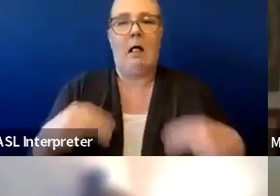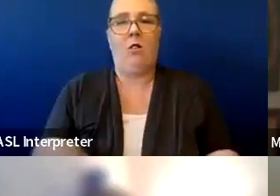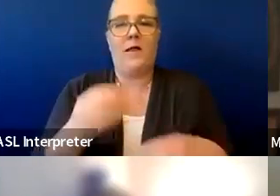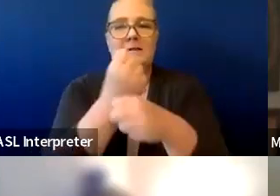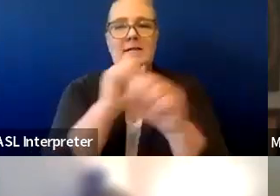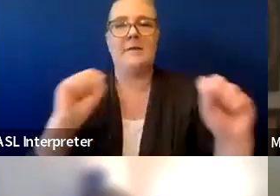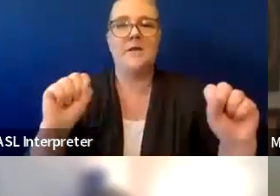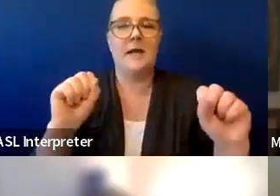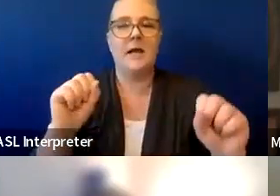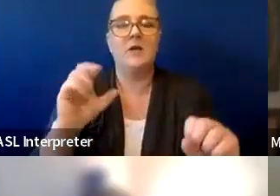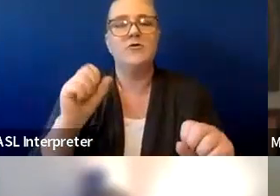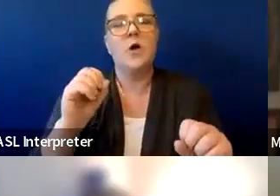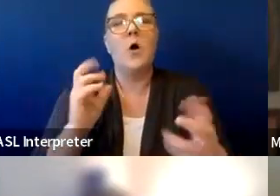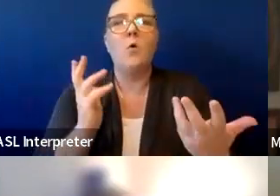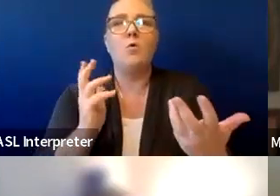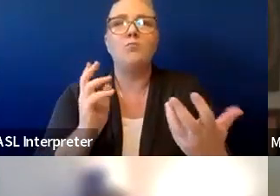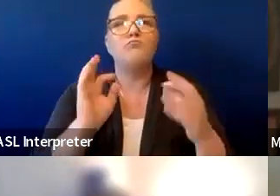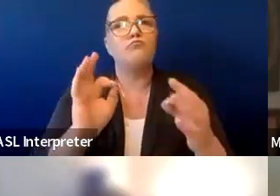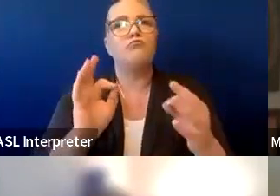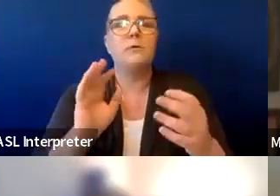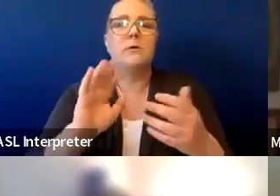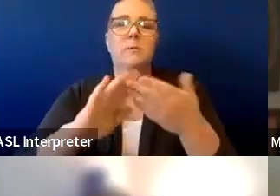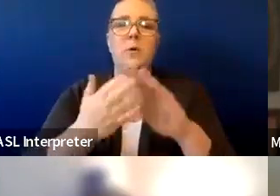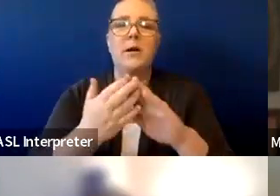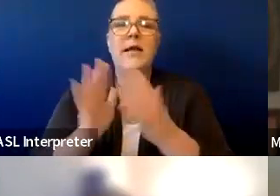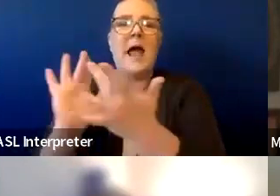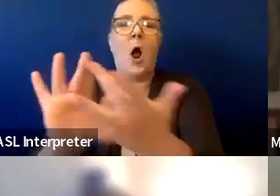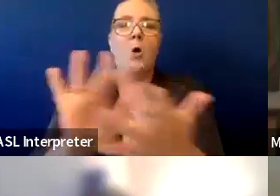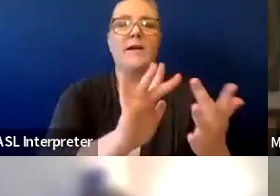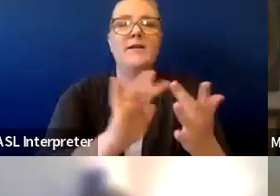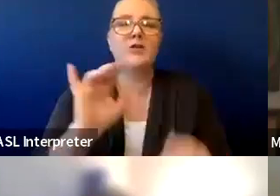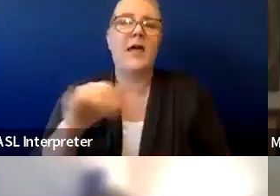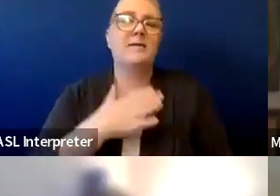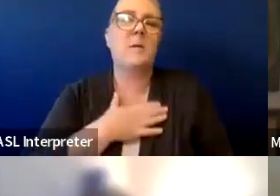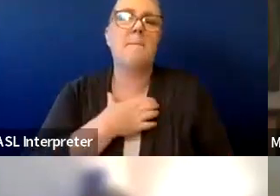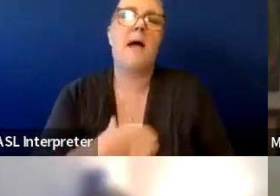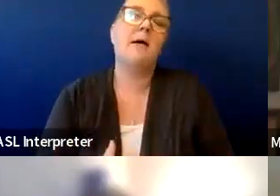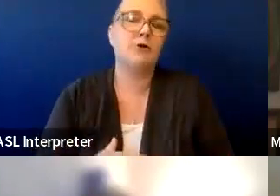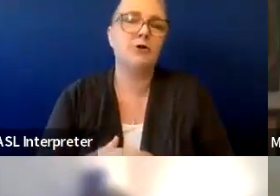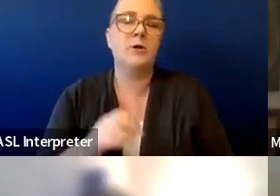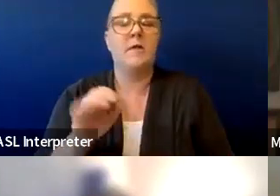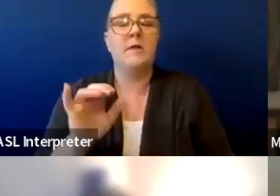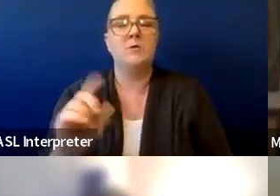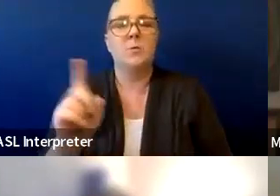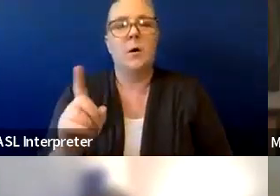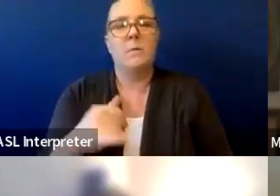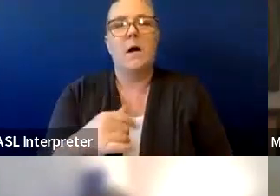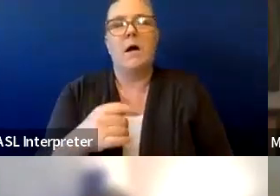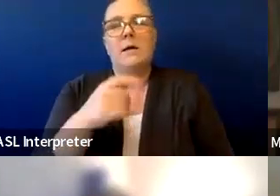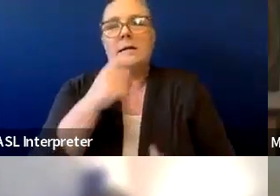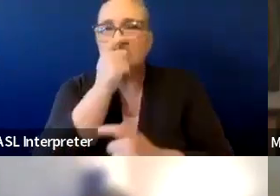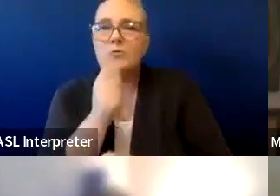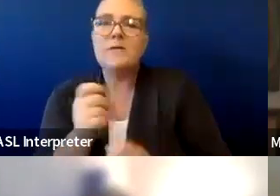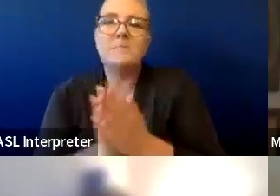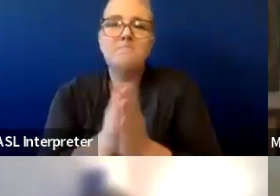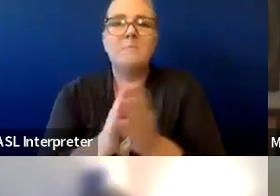position just as like community outreach, and I have a big passion for that. So that's kind of where my interest lies. So I'm really looking forward to